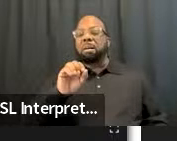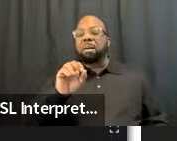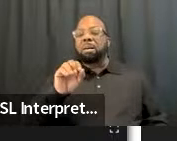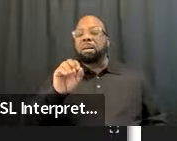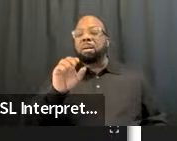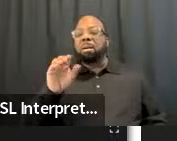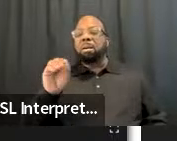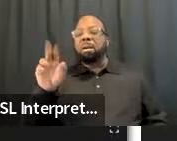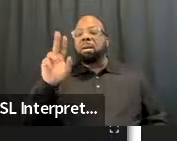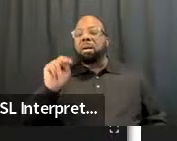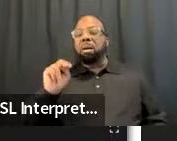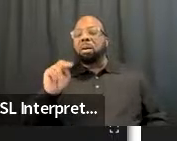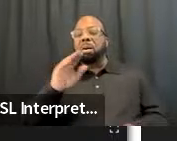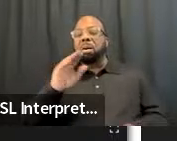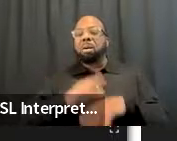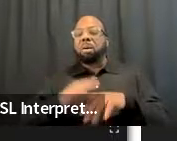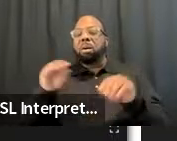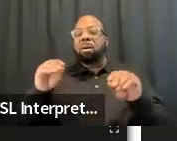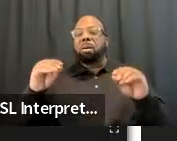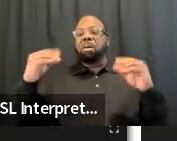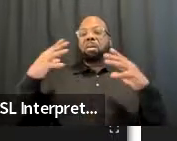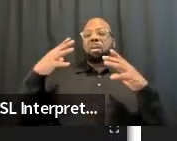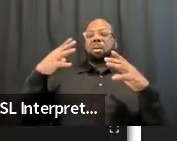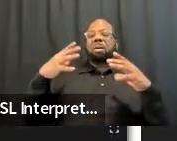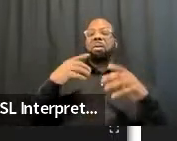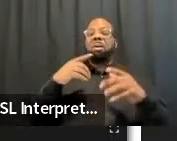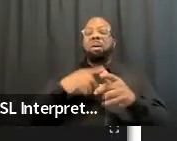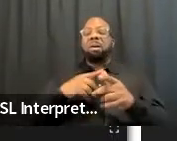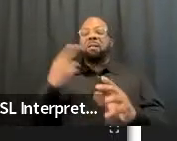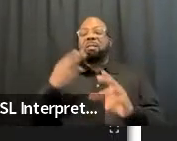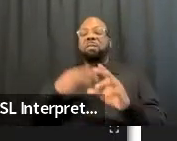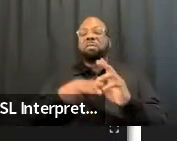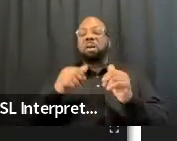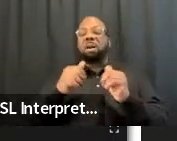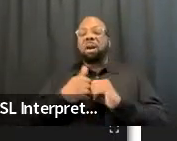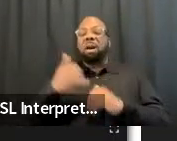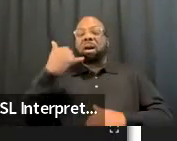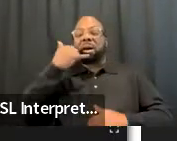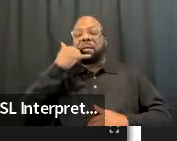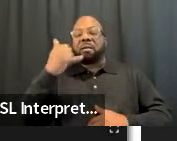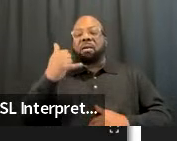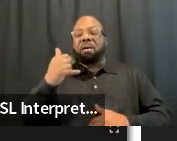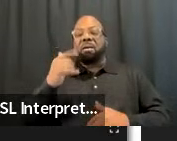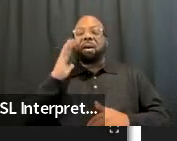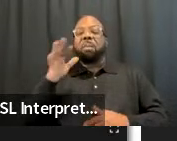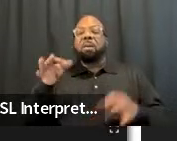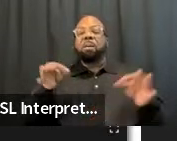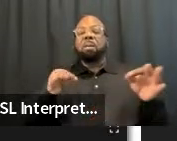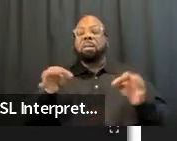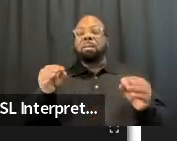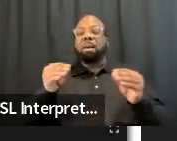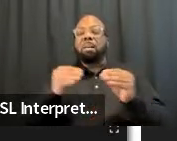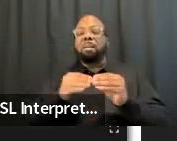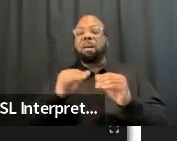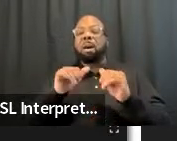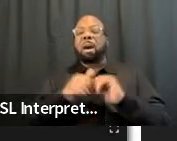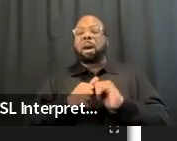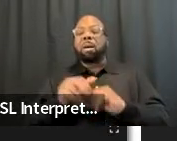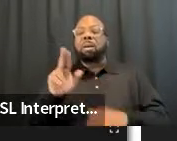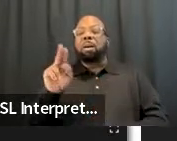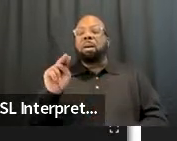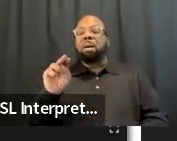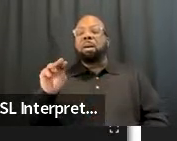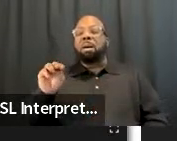us by phone, I will give further instructions at the end of the presentation on how to unmute. We'll alternate between